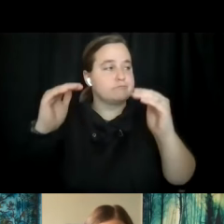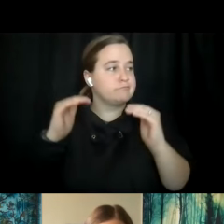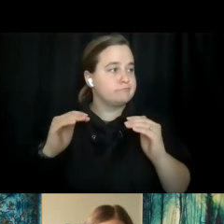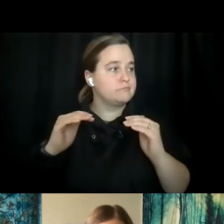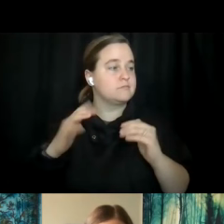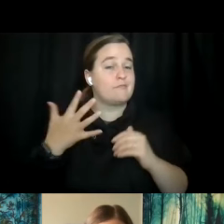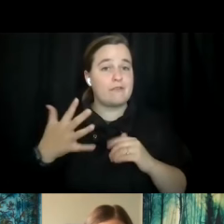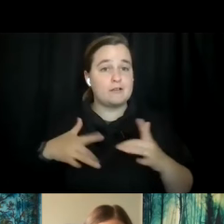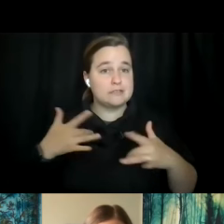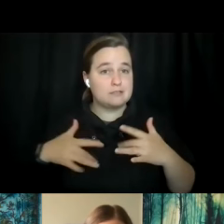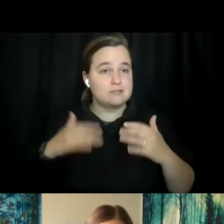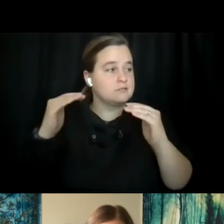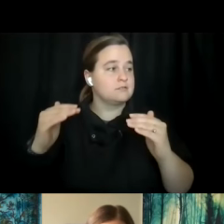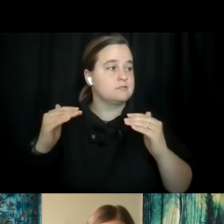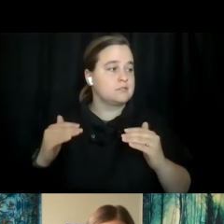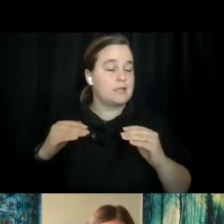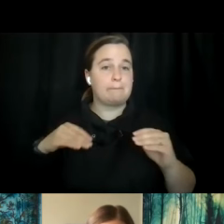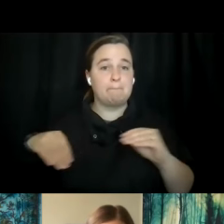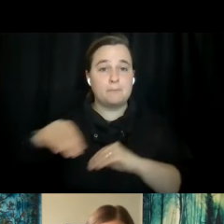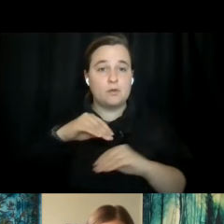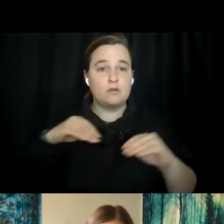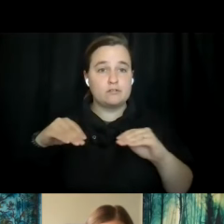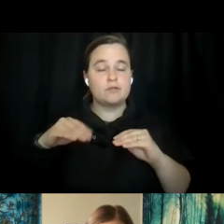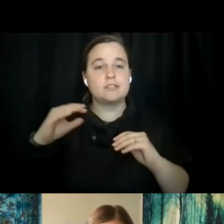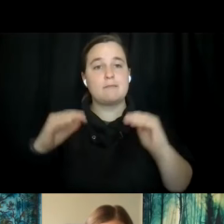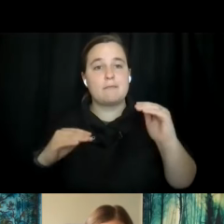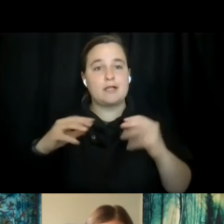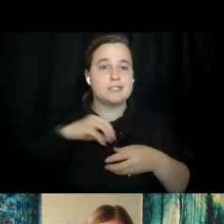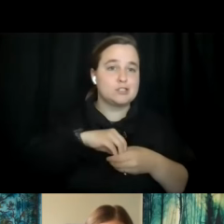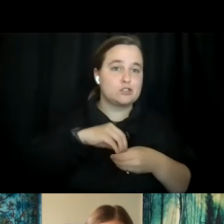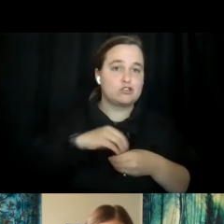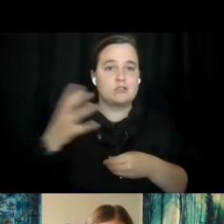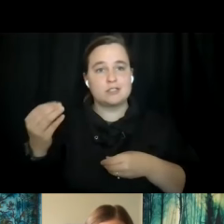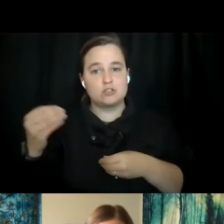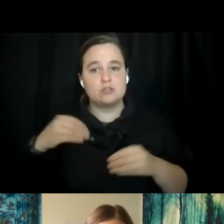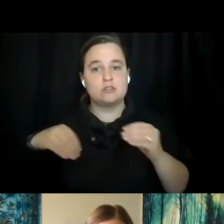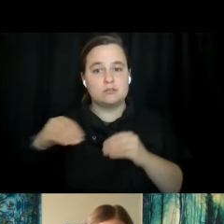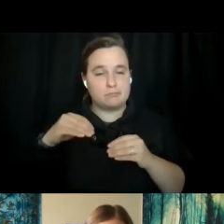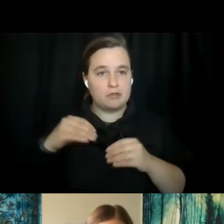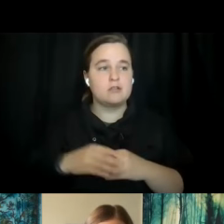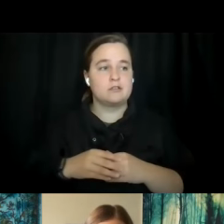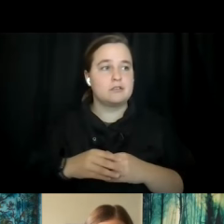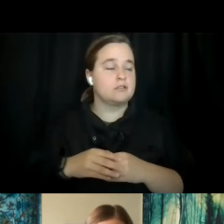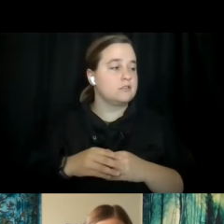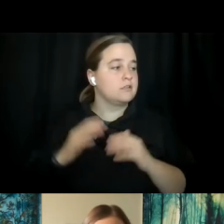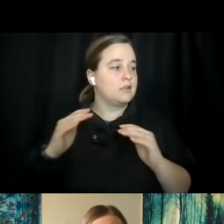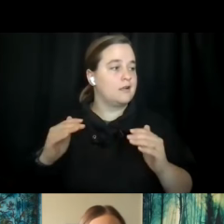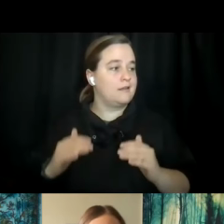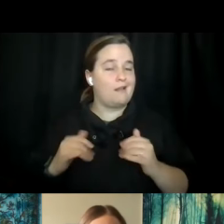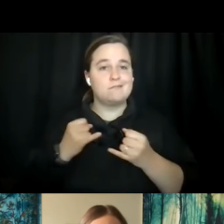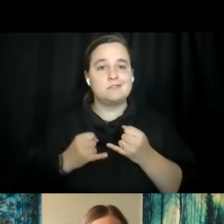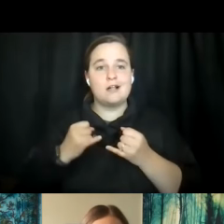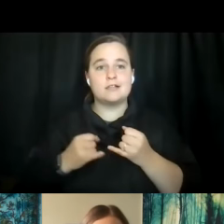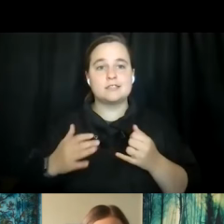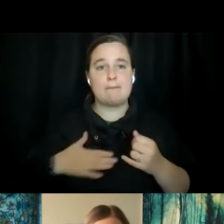And then movement, which is a balance of external, internal. Well, bottom 3 really are. And then bodily sensations, which